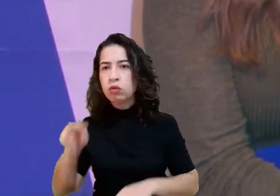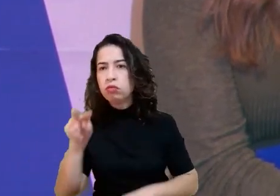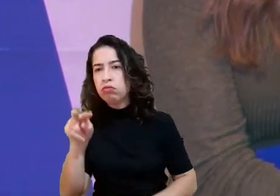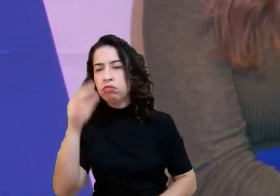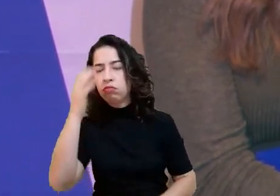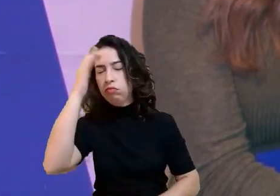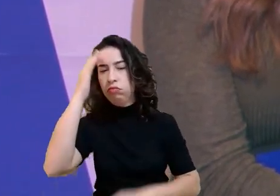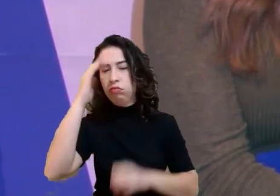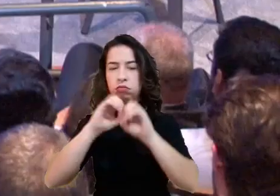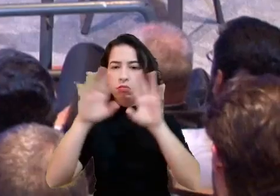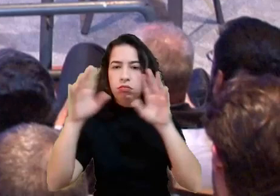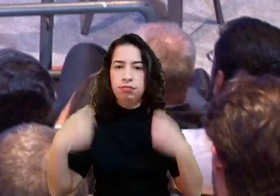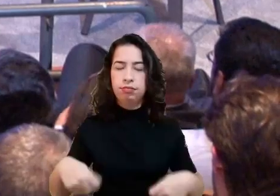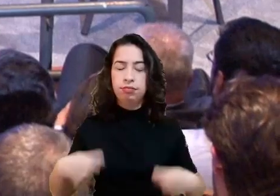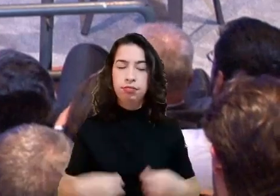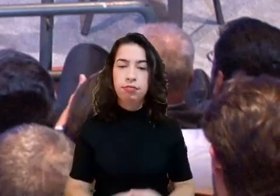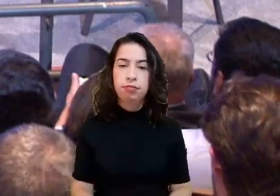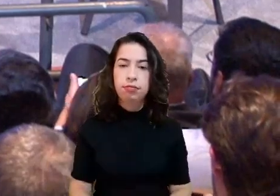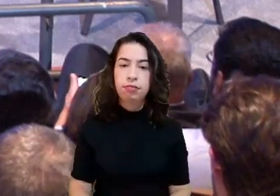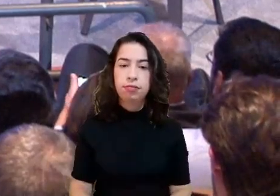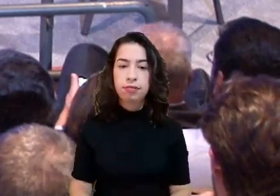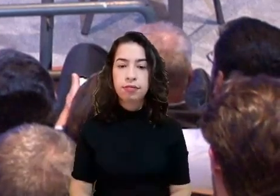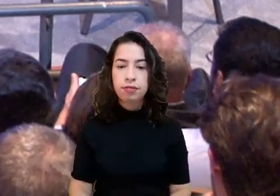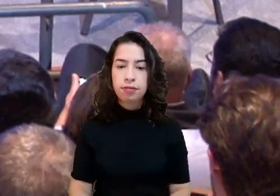ecosystem it's a part of.